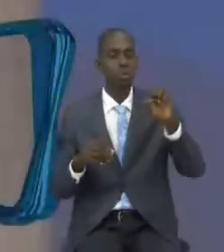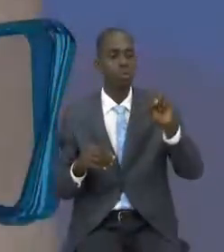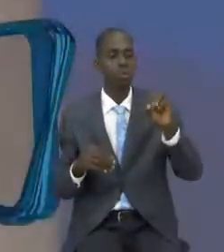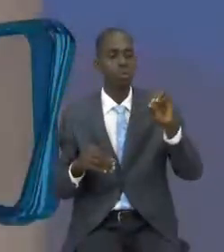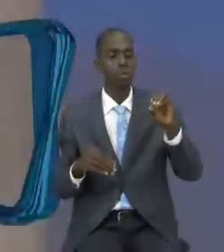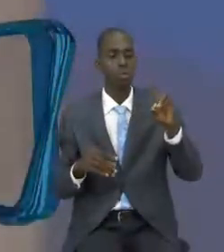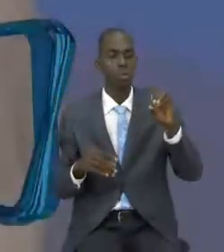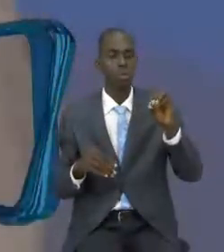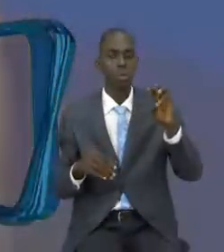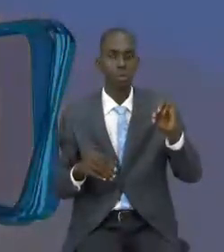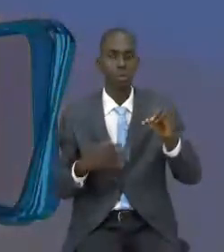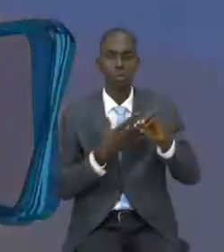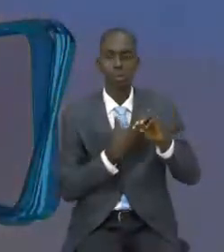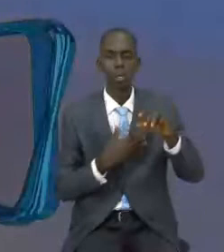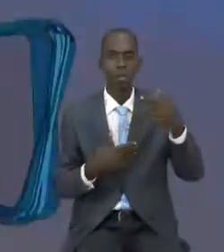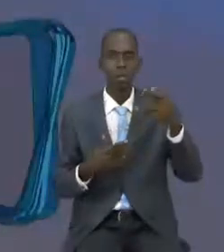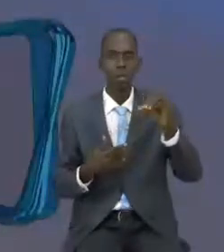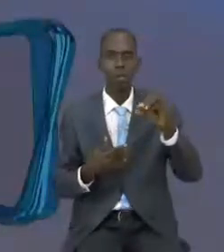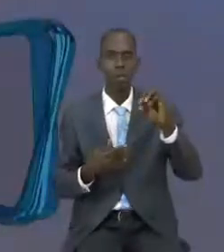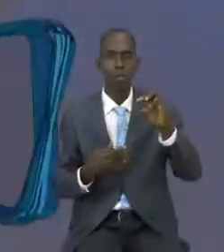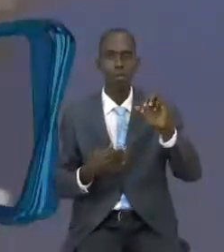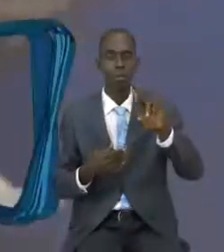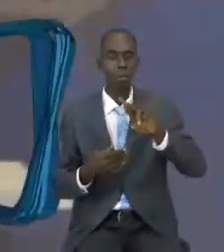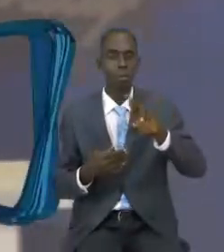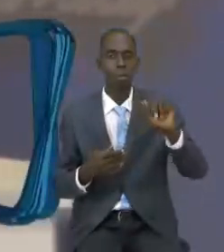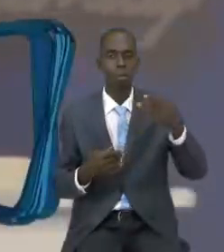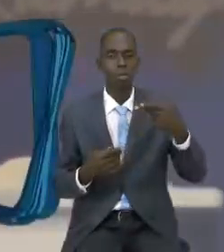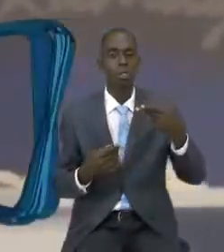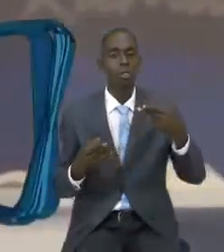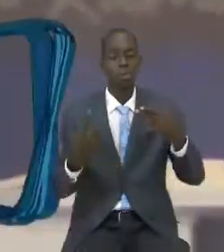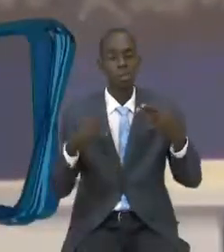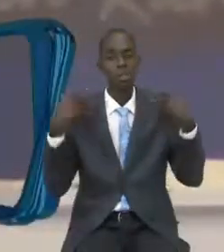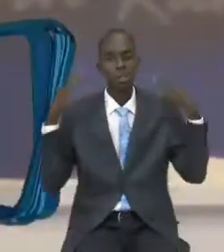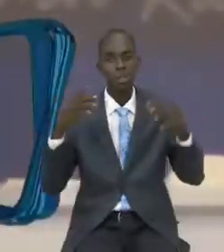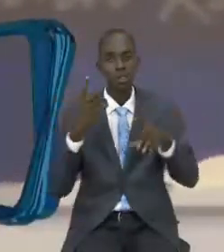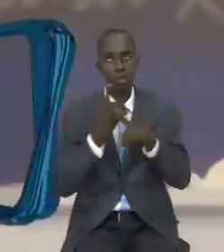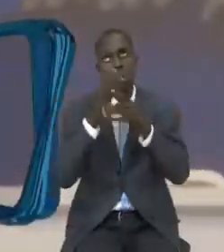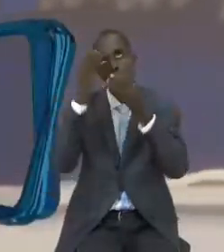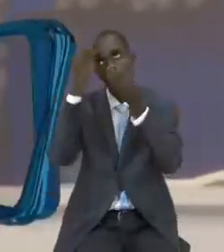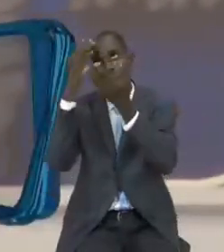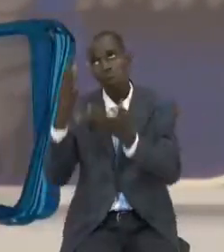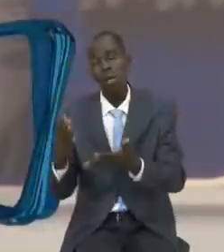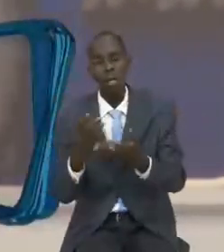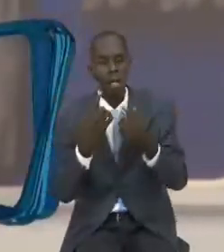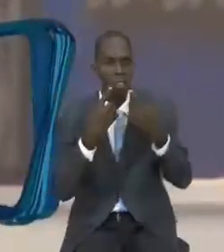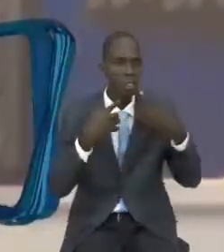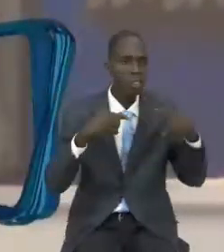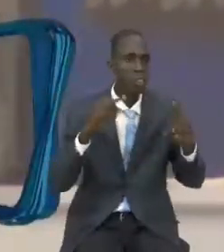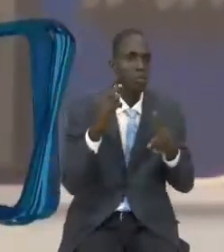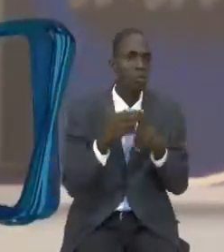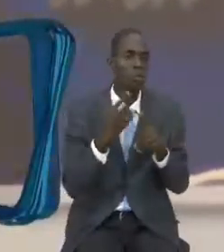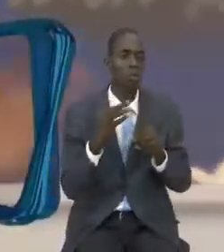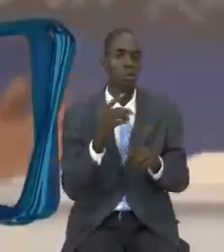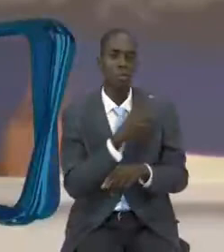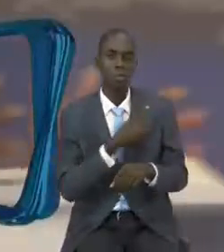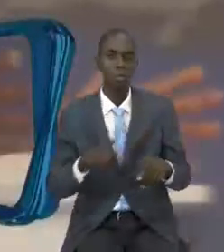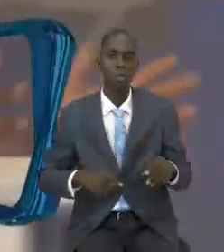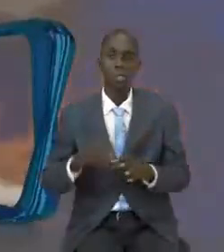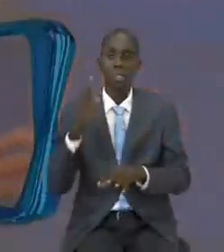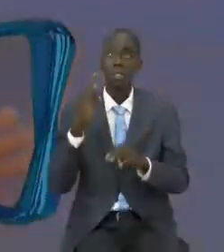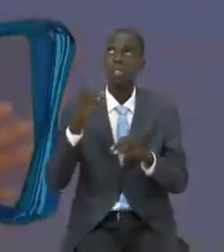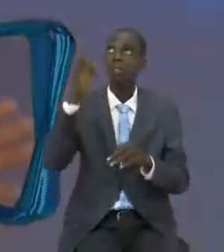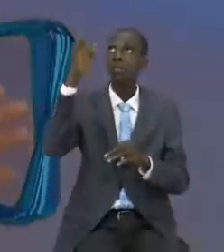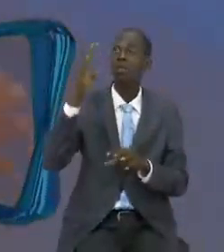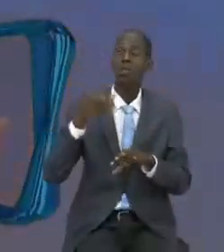the word of the Lord. If he sends them to Zechariah, they just declare the word of the Lord. If he sends them